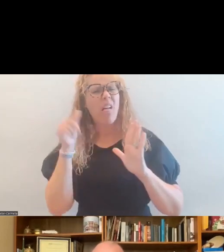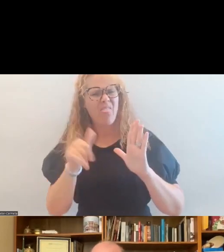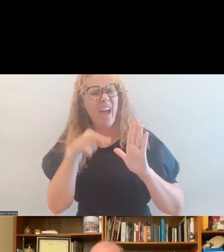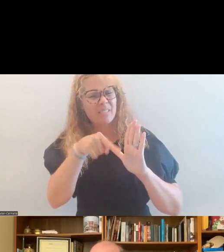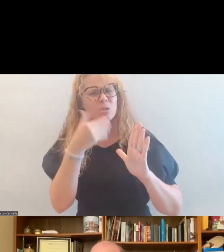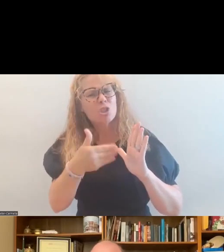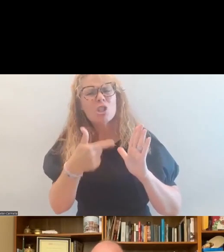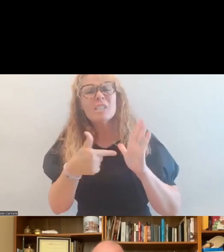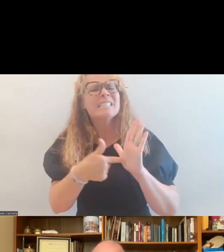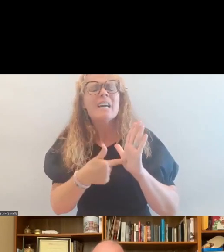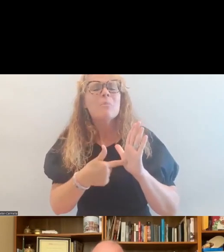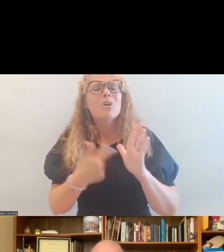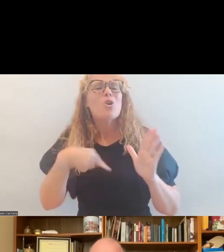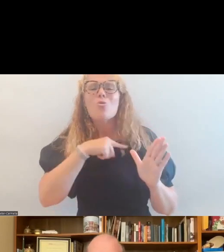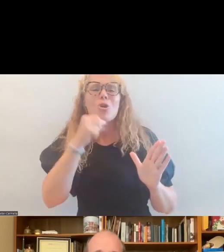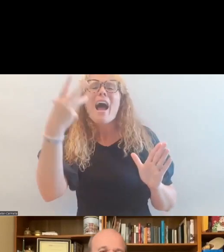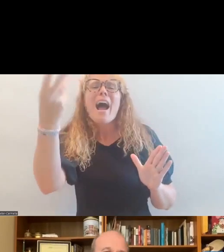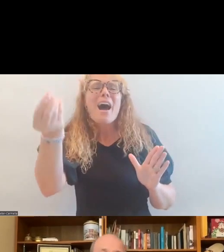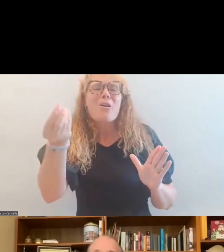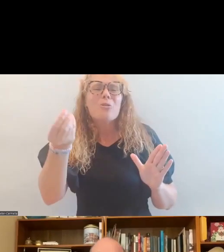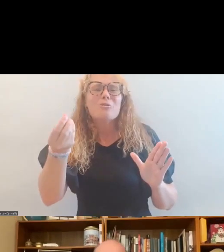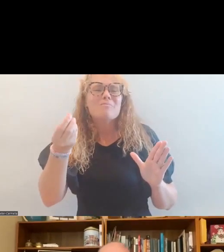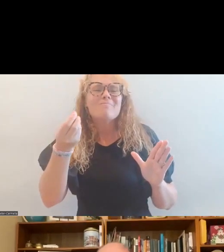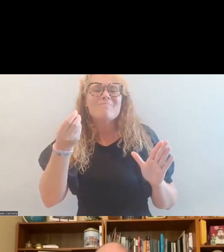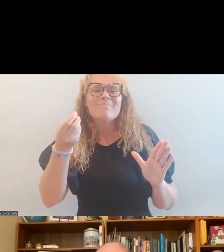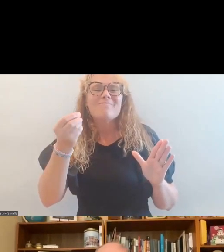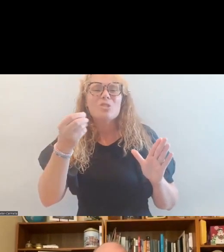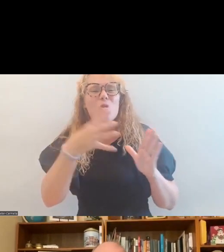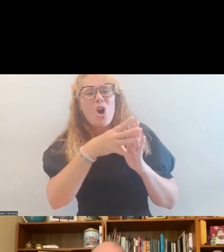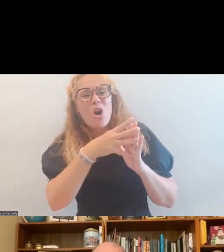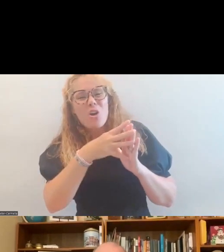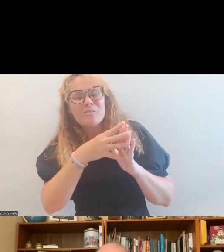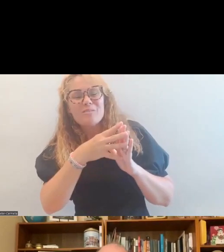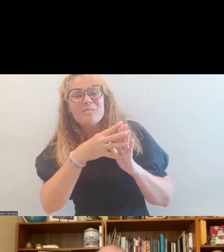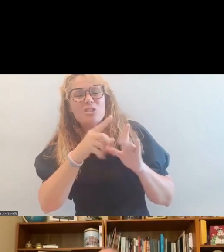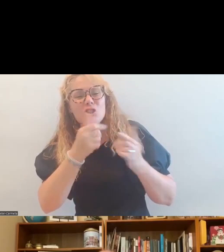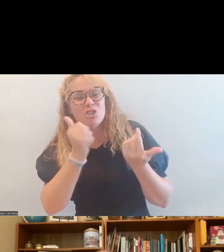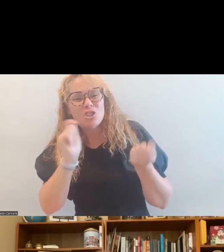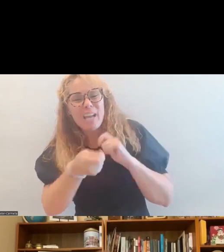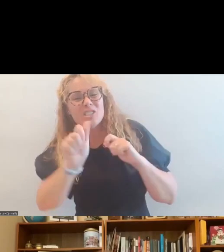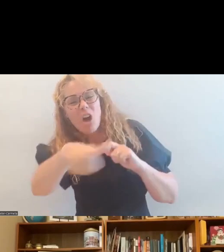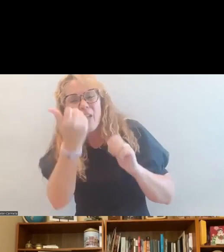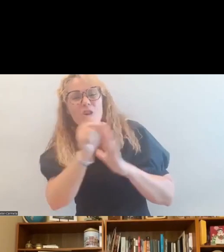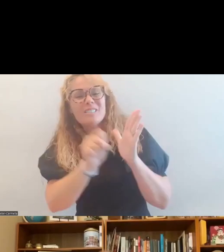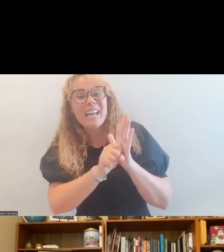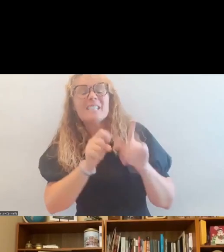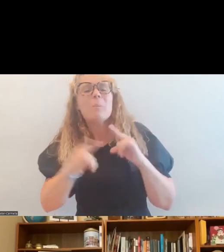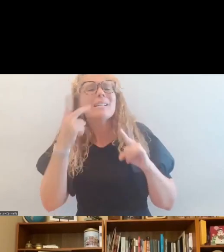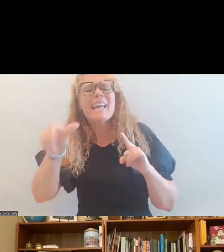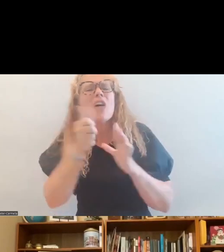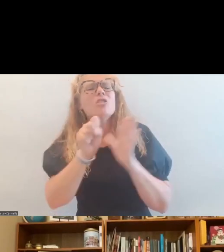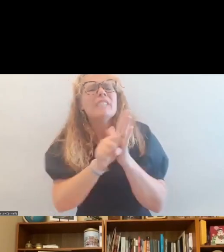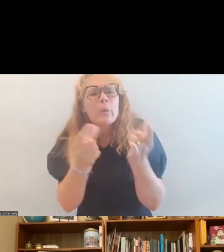we're not really out there to do things that other states haven't done. We're out there to look at what are other states doing